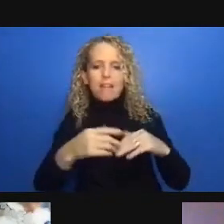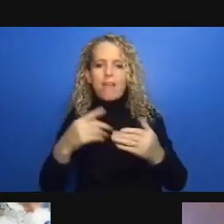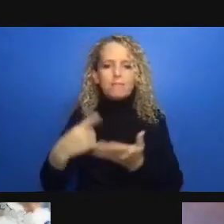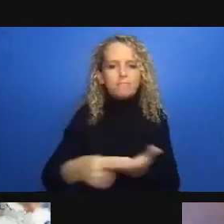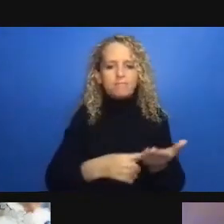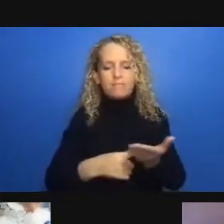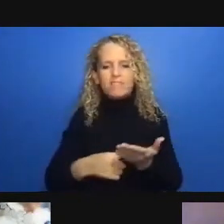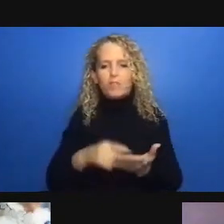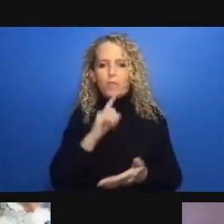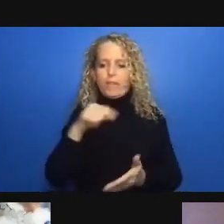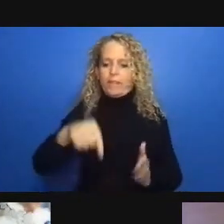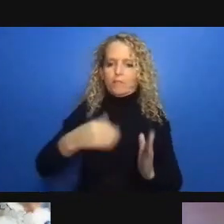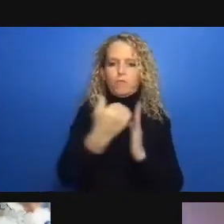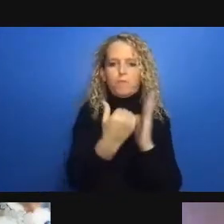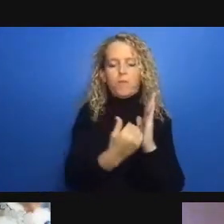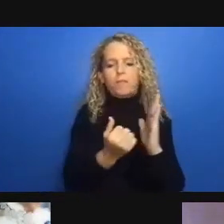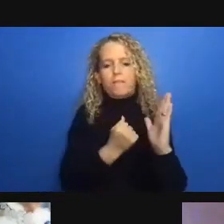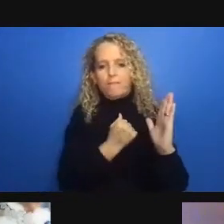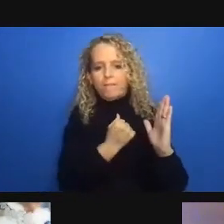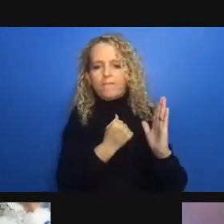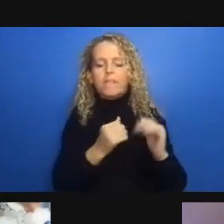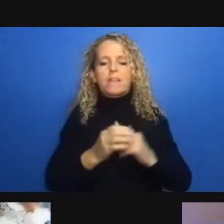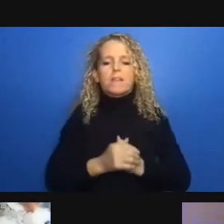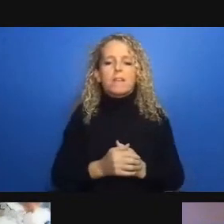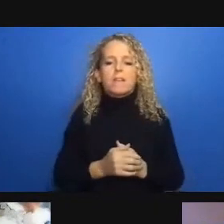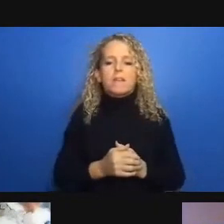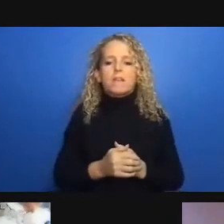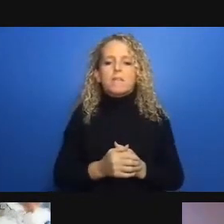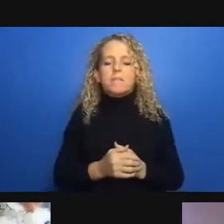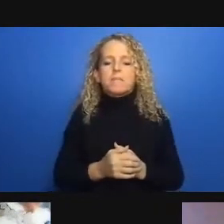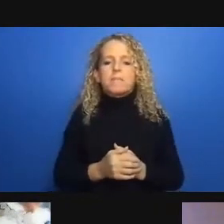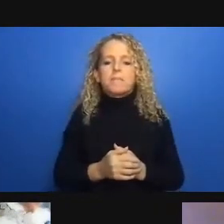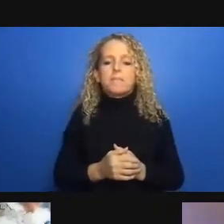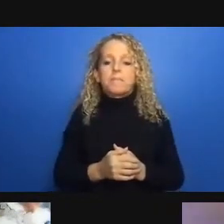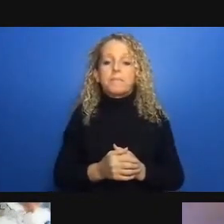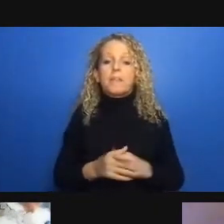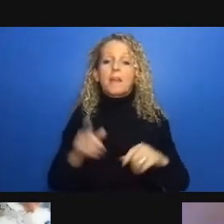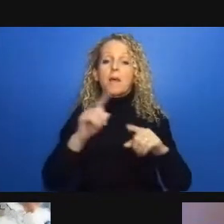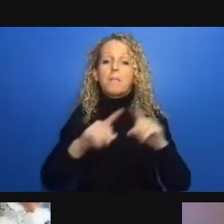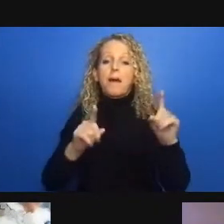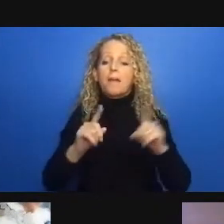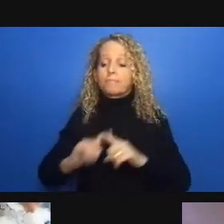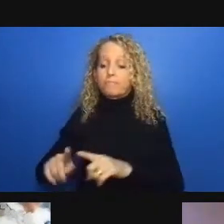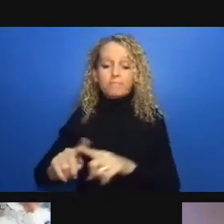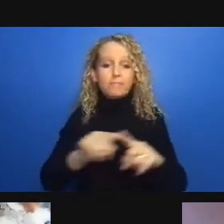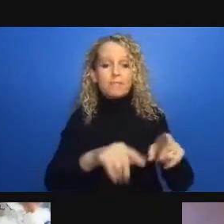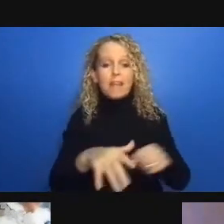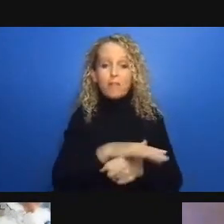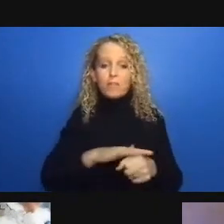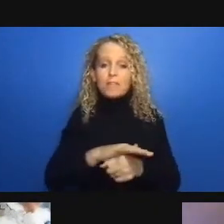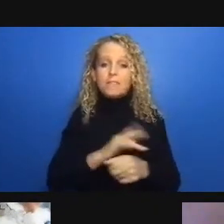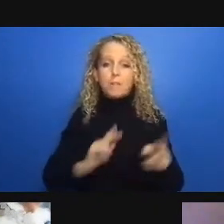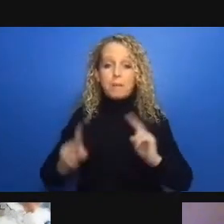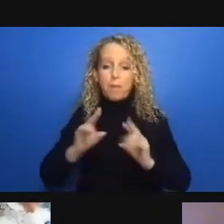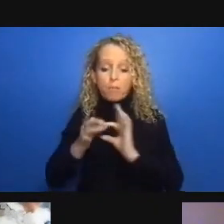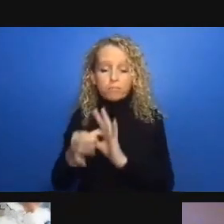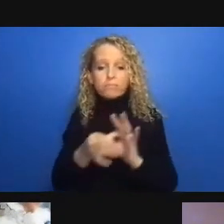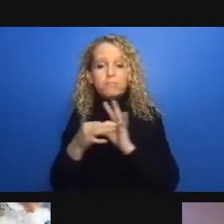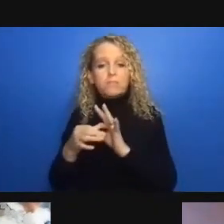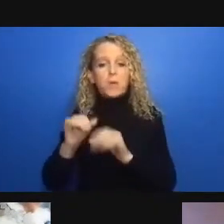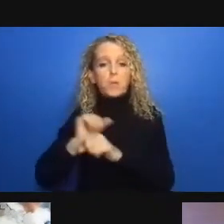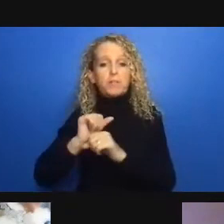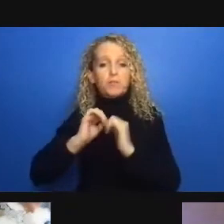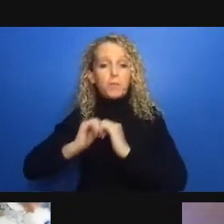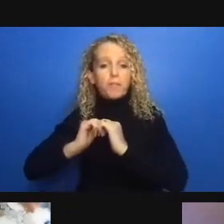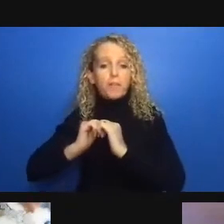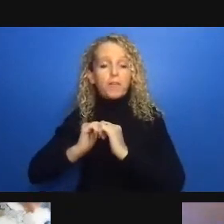this report speaks to. But sovereignty has shown up in areas where people really apply those principles that they're working together. Wolfville's